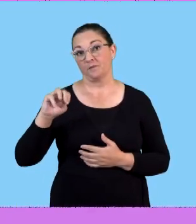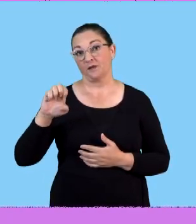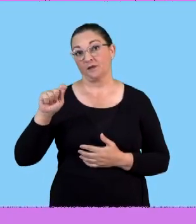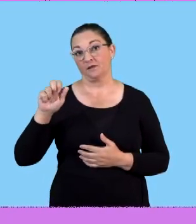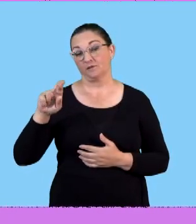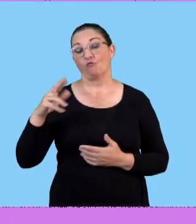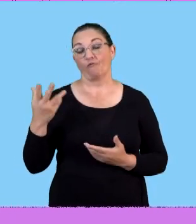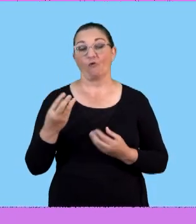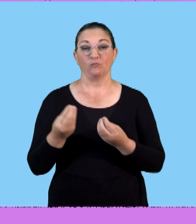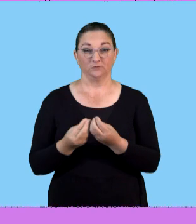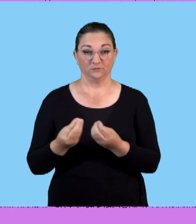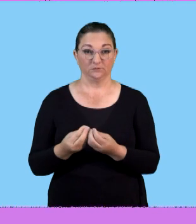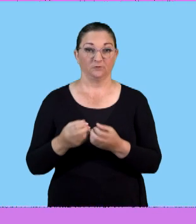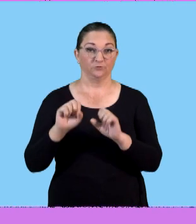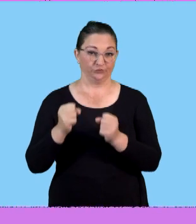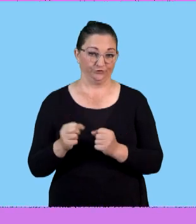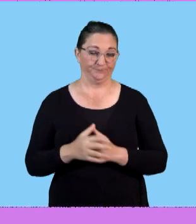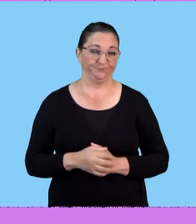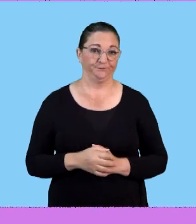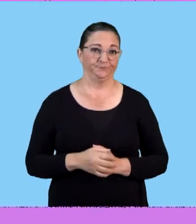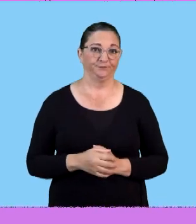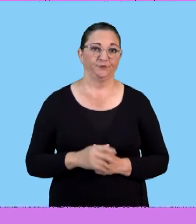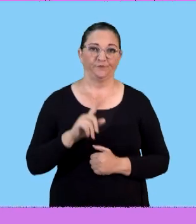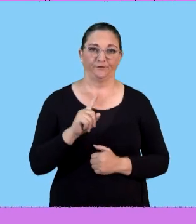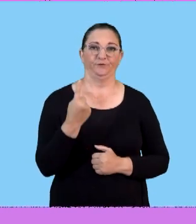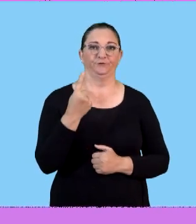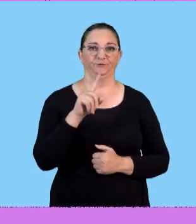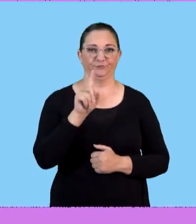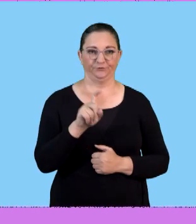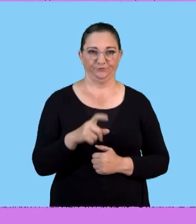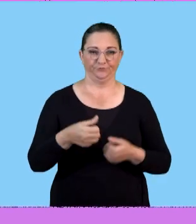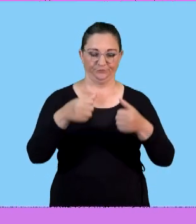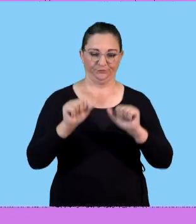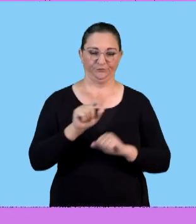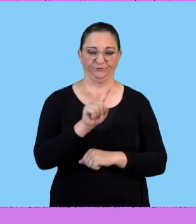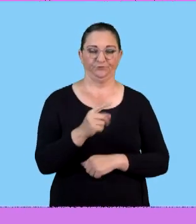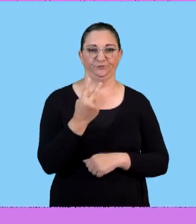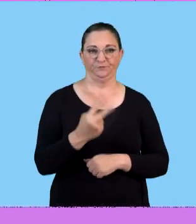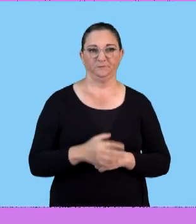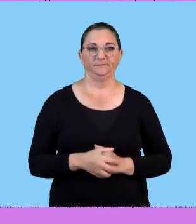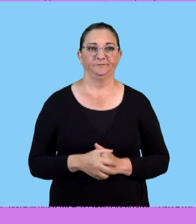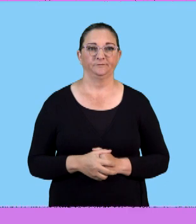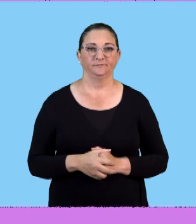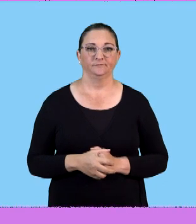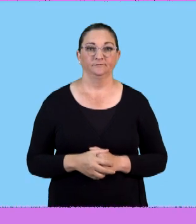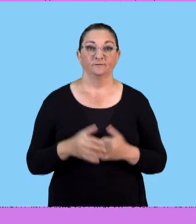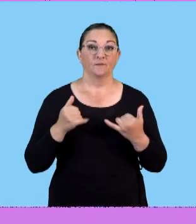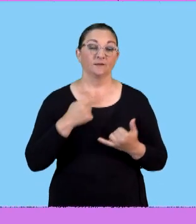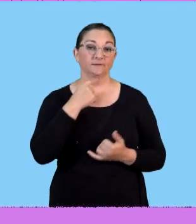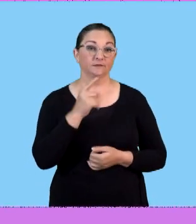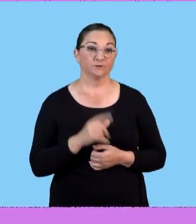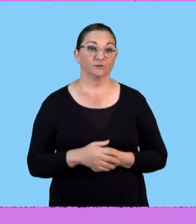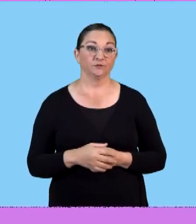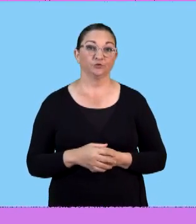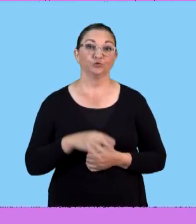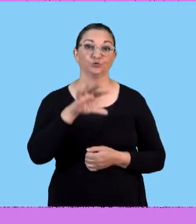circular object. Okay, so that's the answer to our first question. Let's now move on to question number 2. Here we are